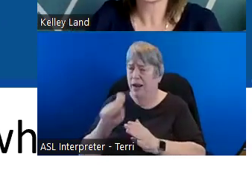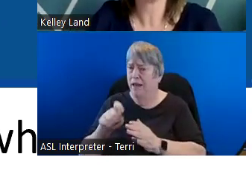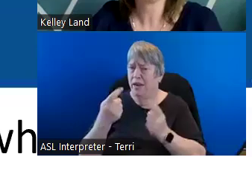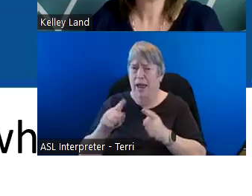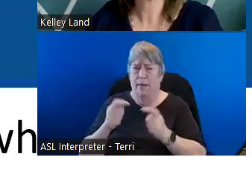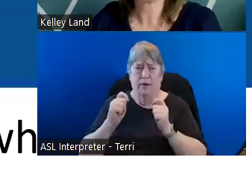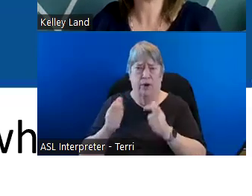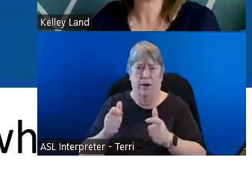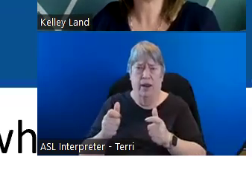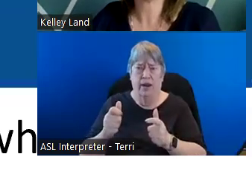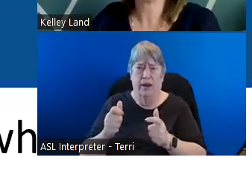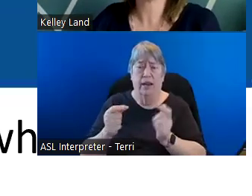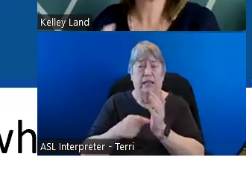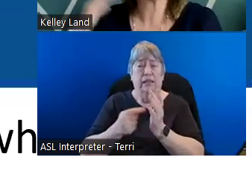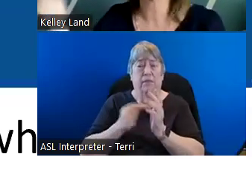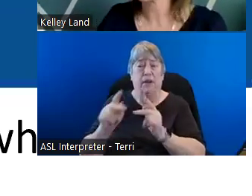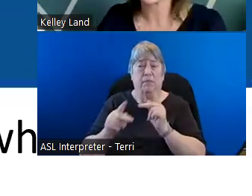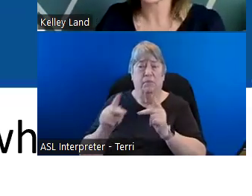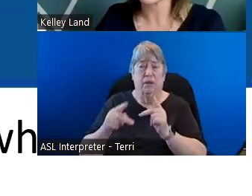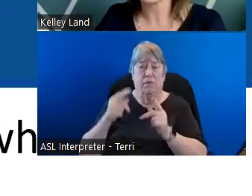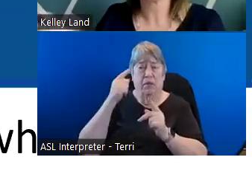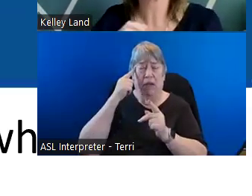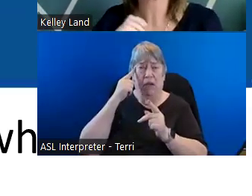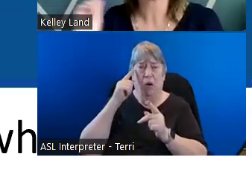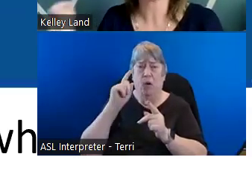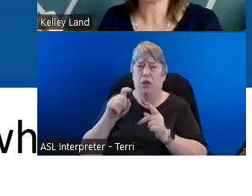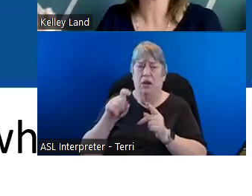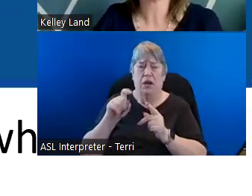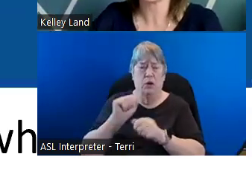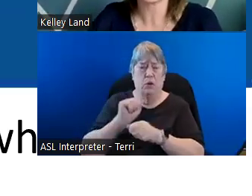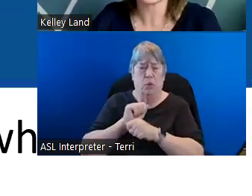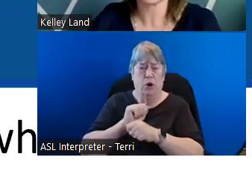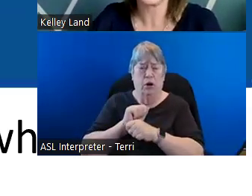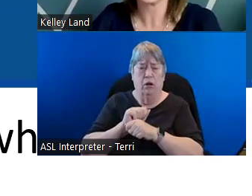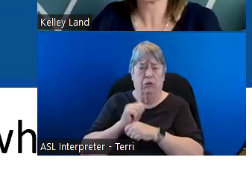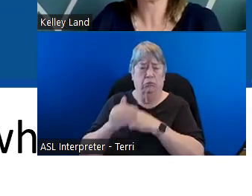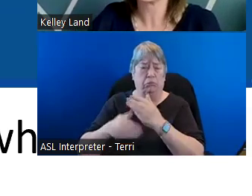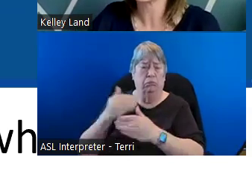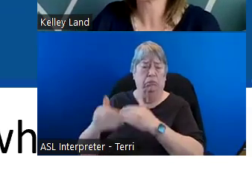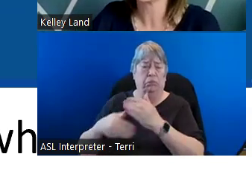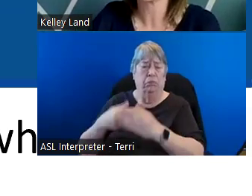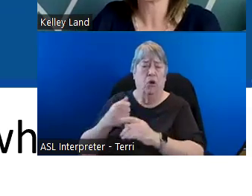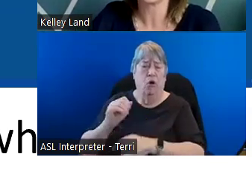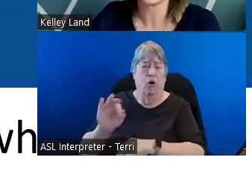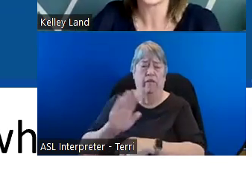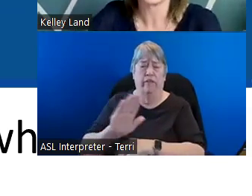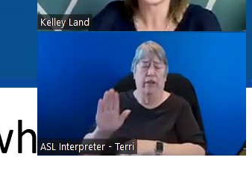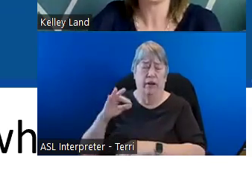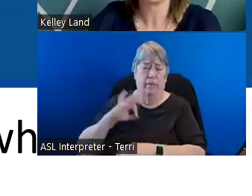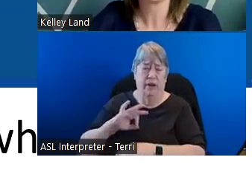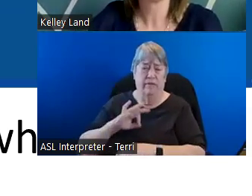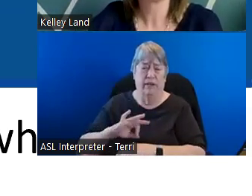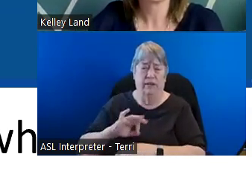forget that they think people just need to work right off their benefits. That can be over a long-term plan that's designed with your employment